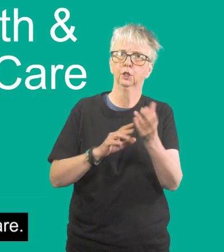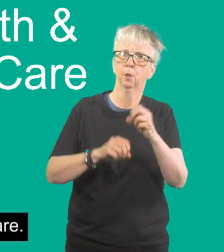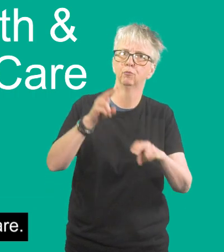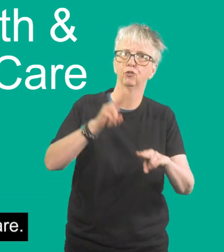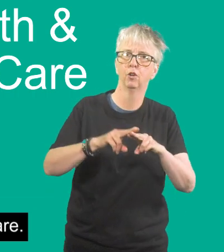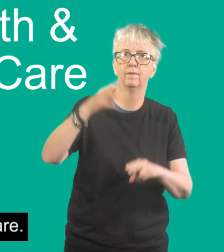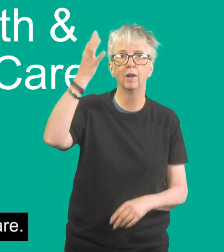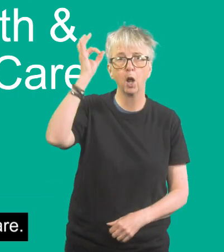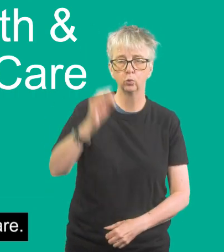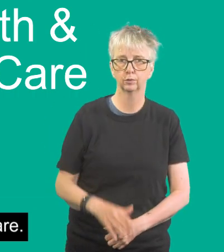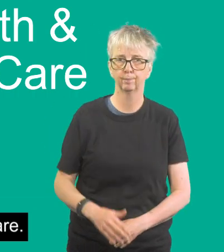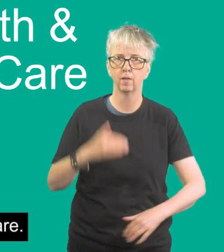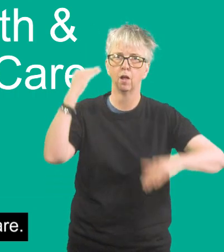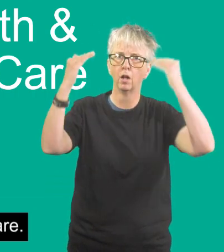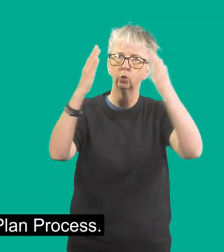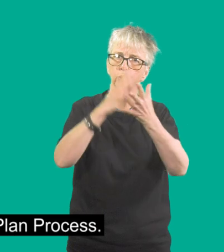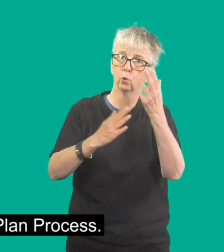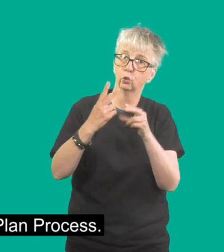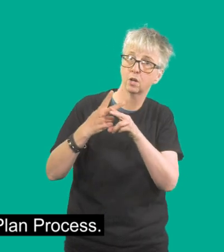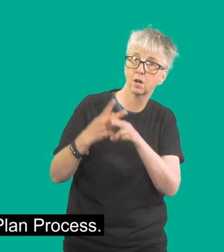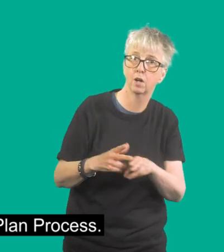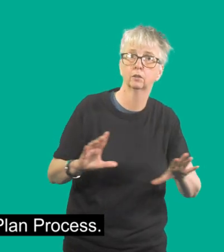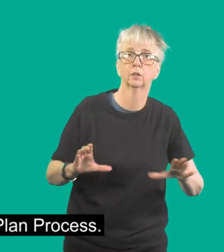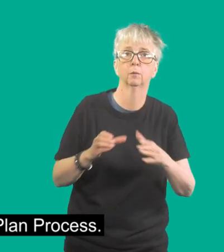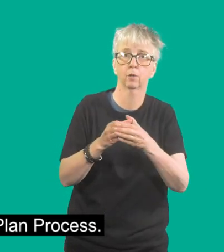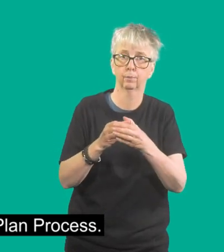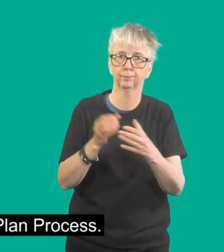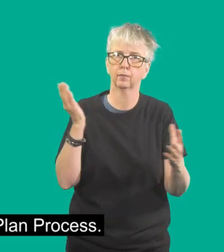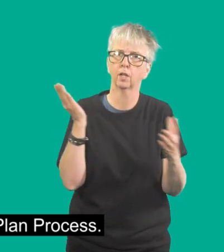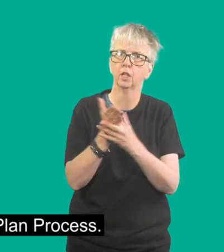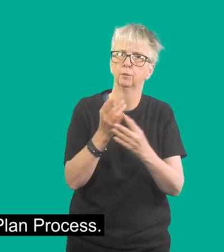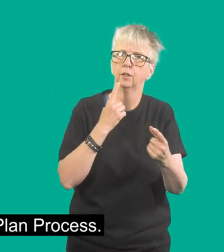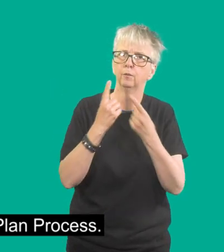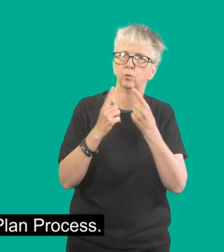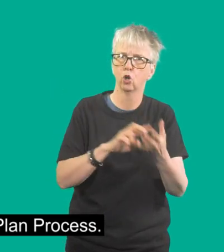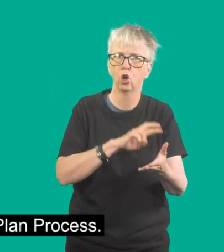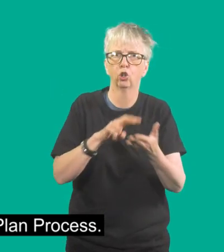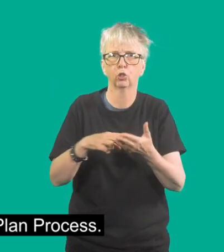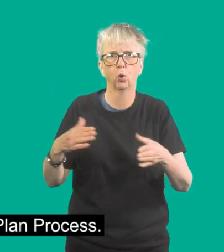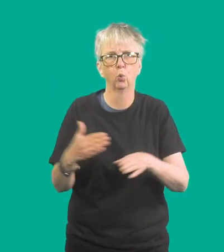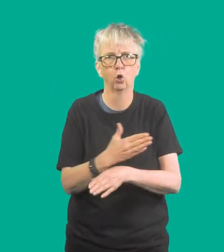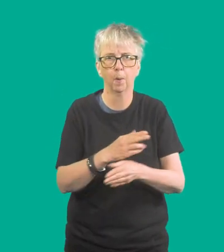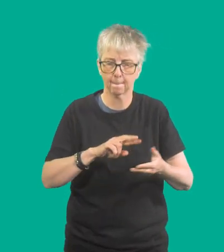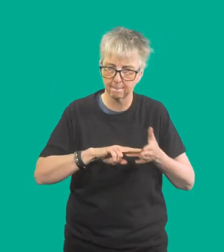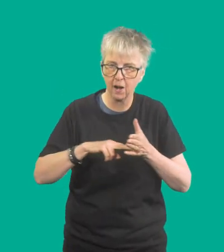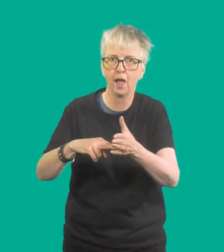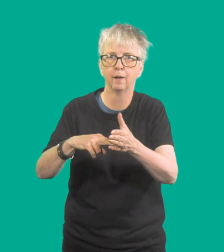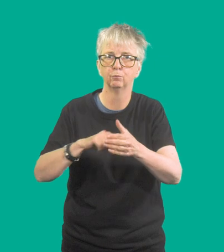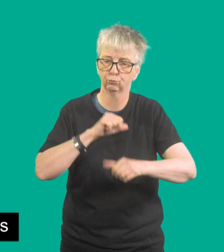The Department of Adult Social Care New Accessible Information Contract Work Plan Process.